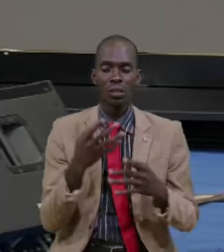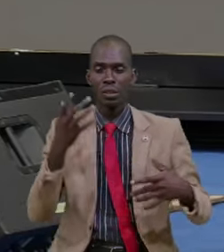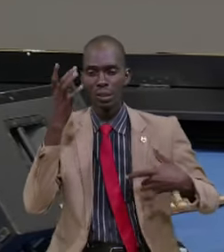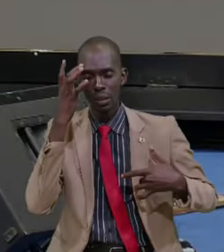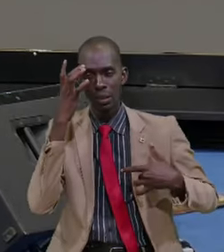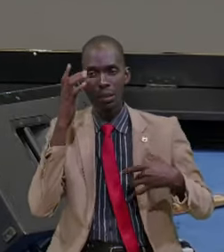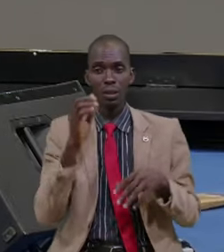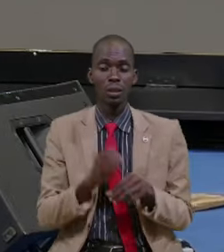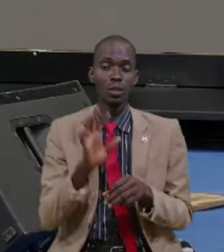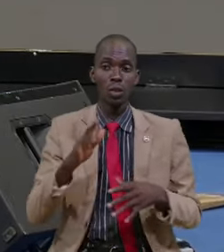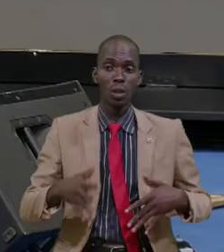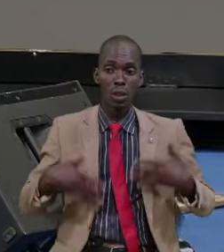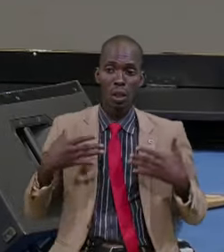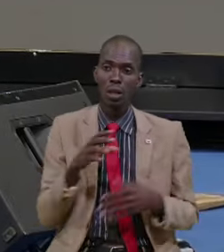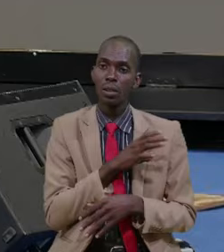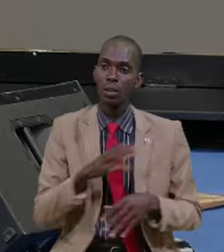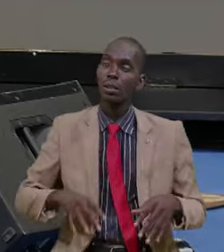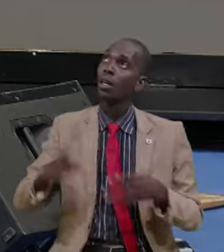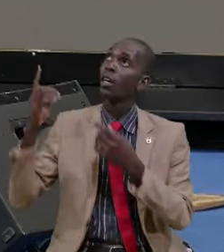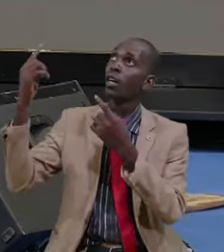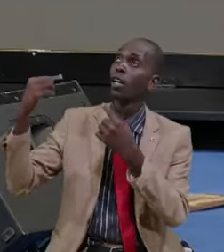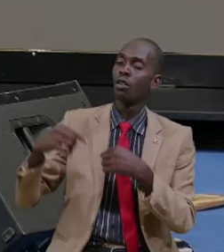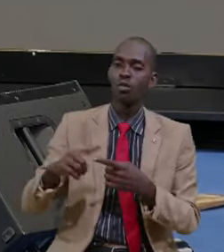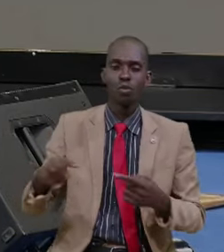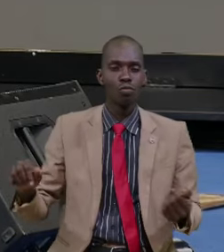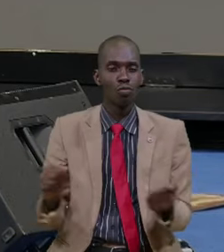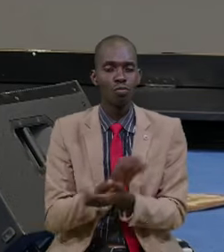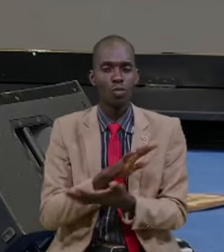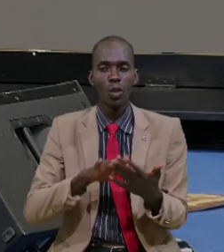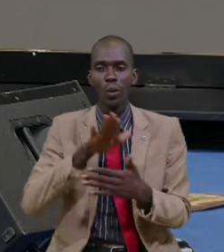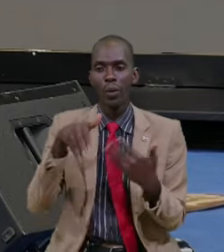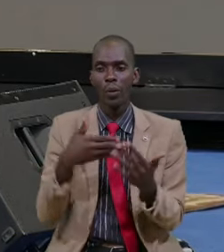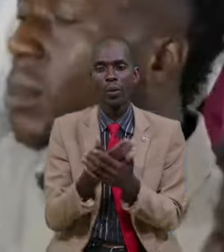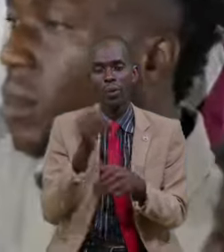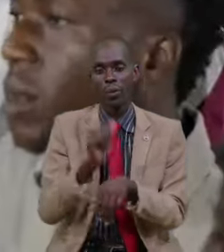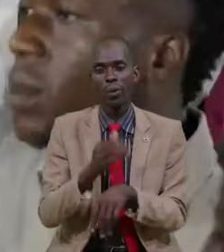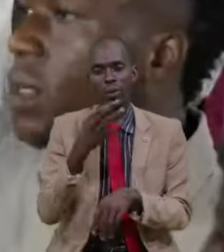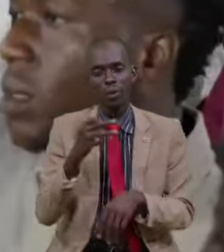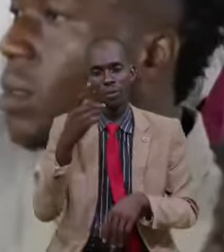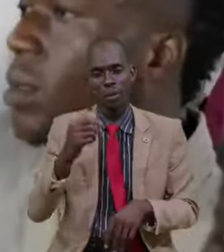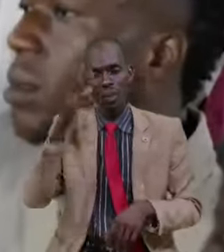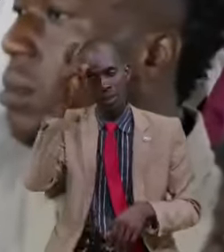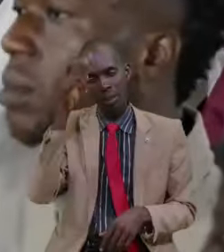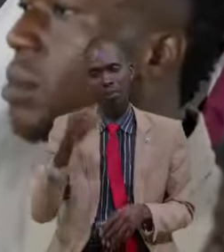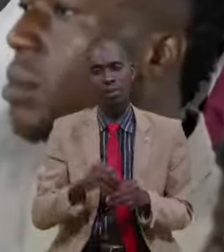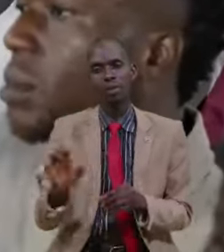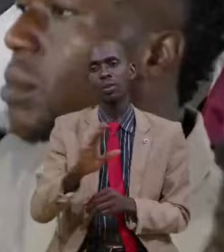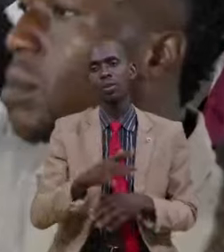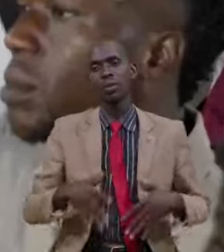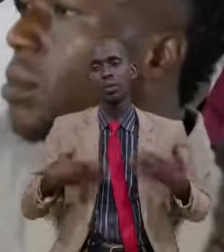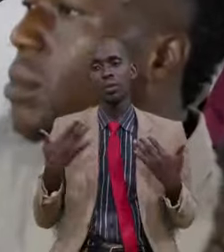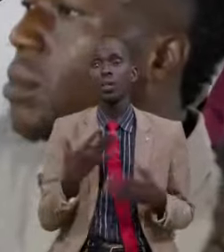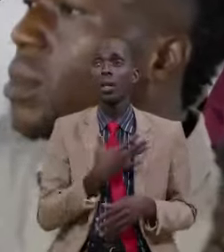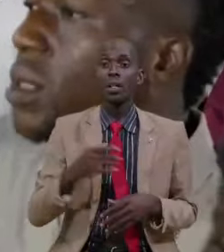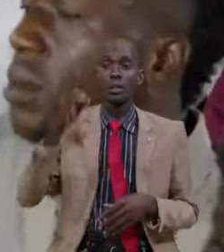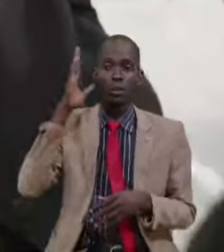life, Christ came to destroy all the works of the devil. And he'll destroy that thing from your